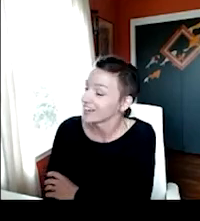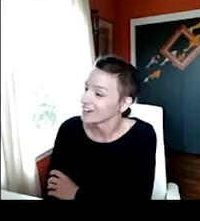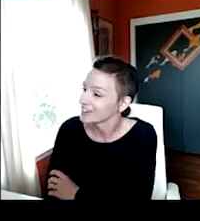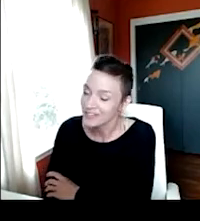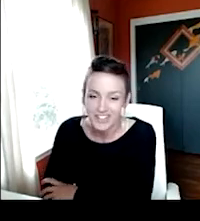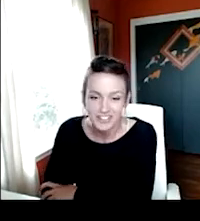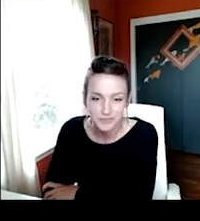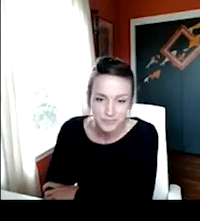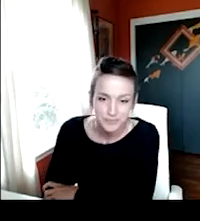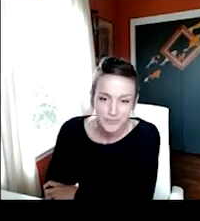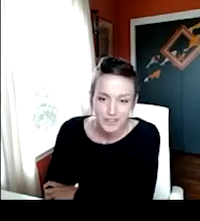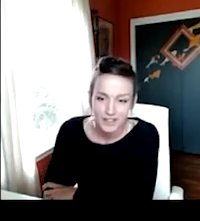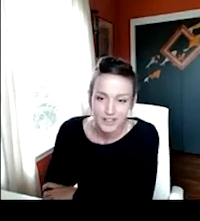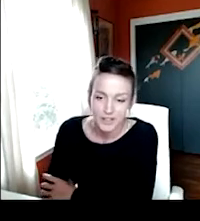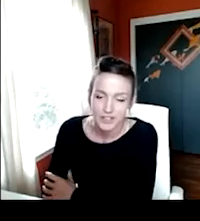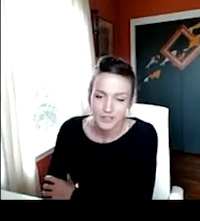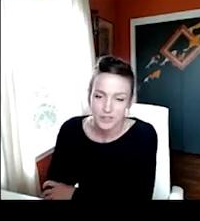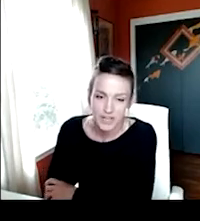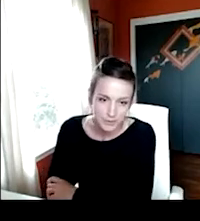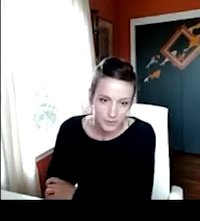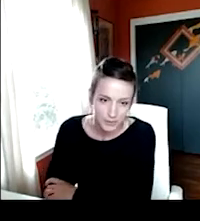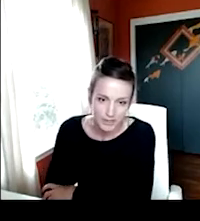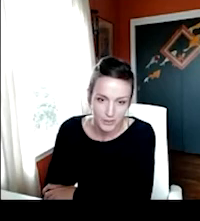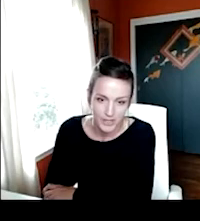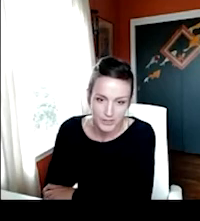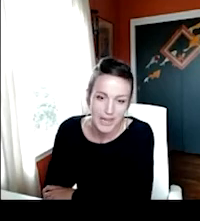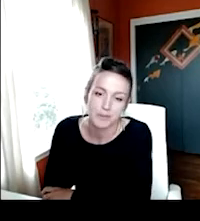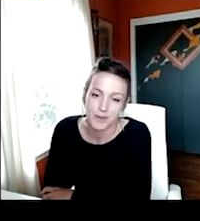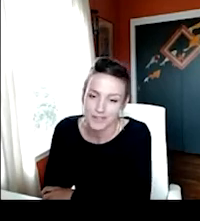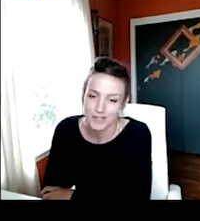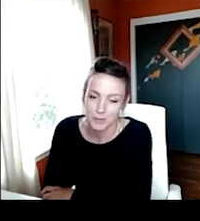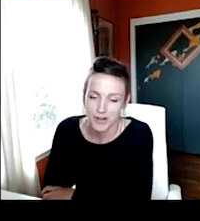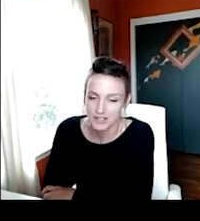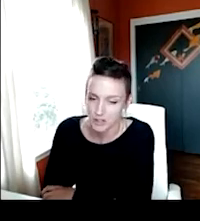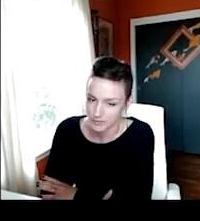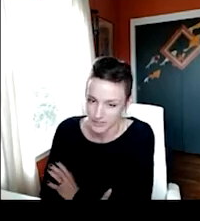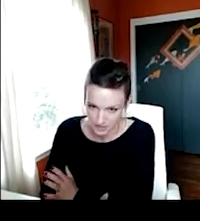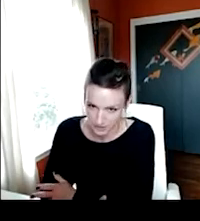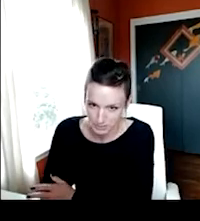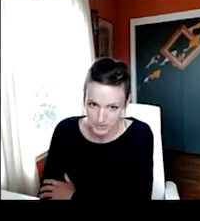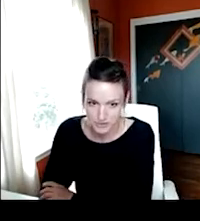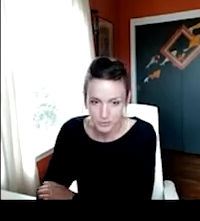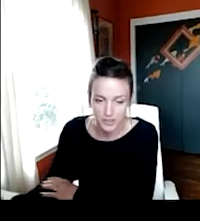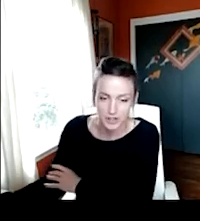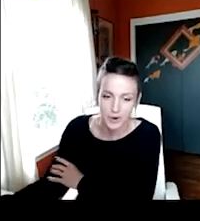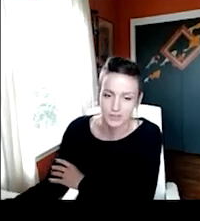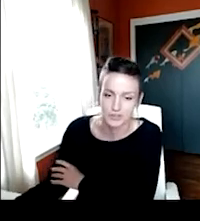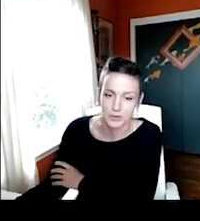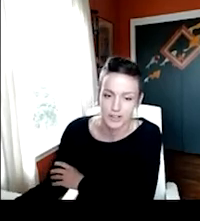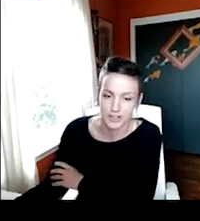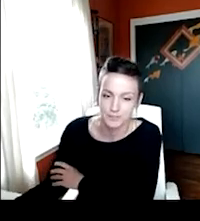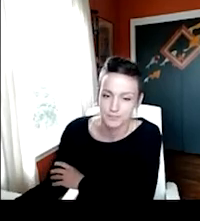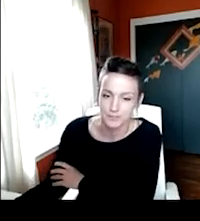strangely lighthearted revenge. And you have to escape the room, and the way you escape is by using your brain to solve a series of puzzles, working your way